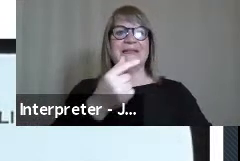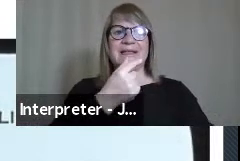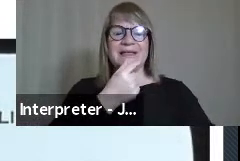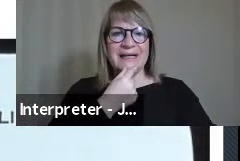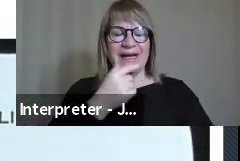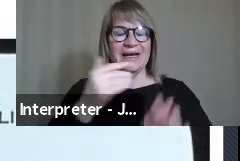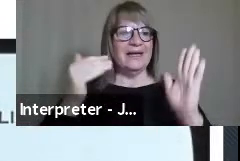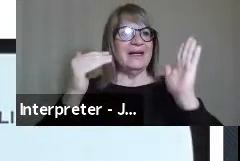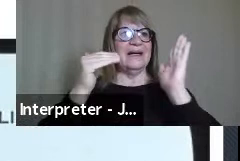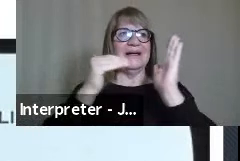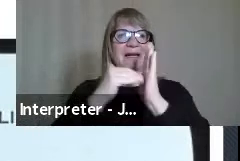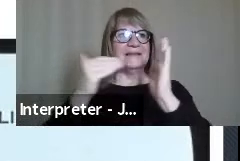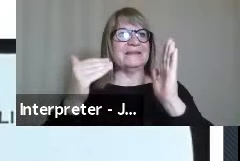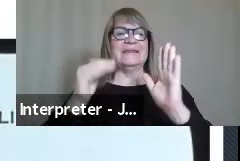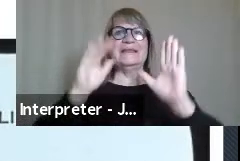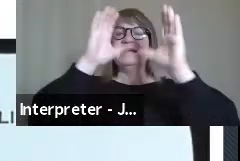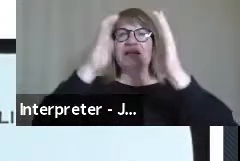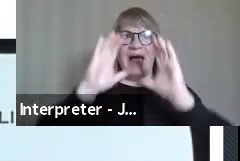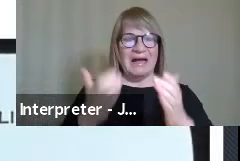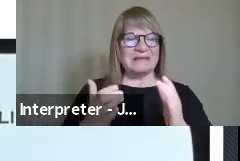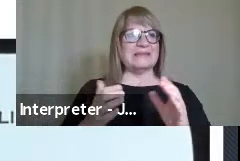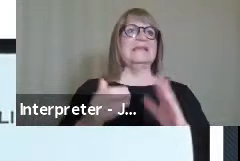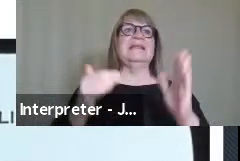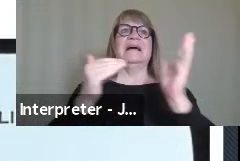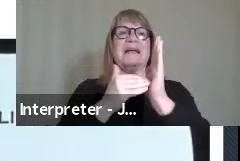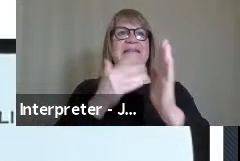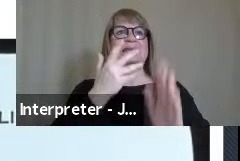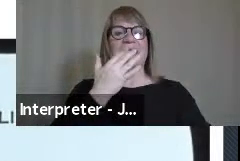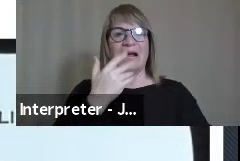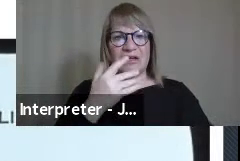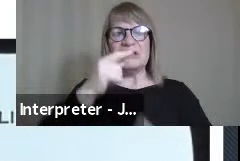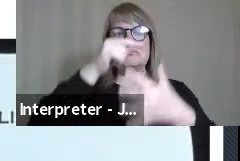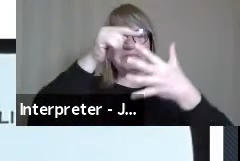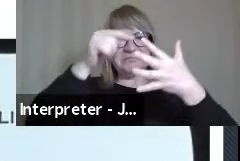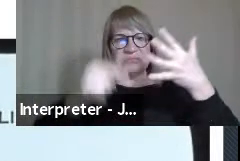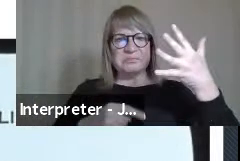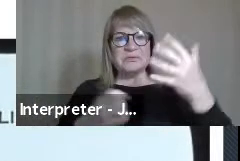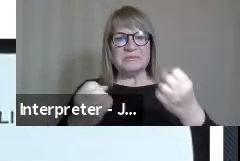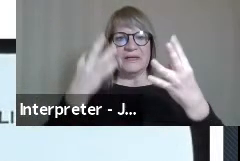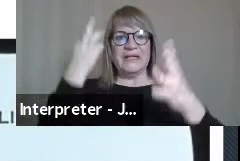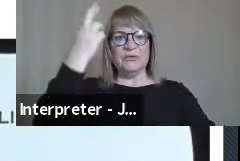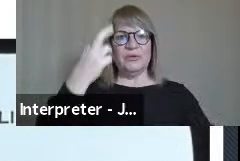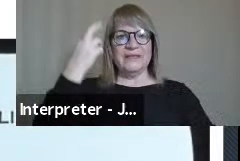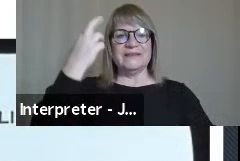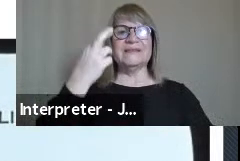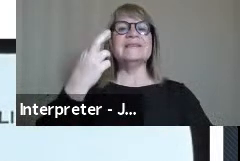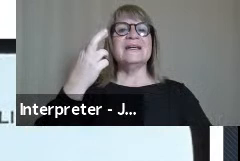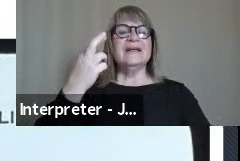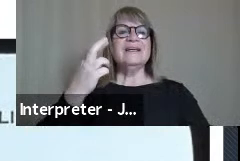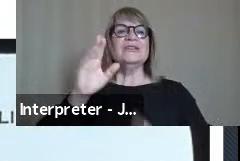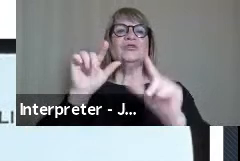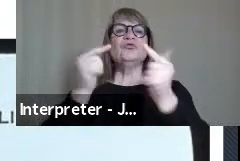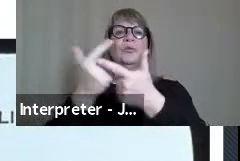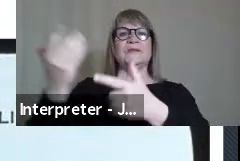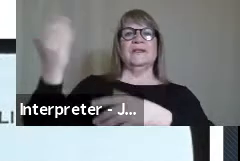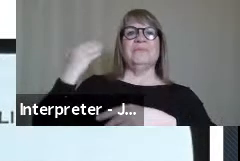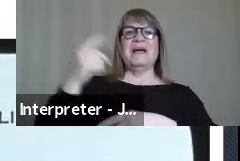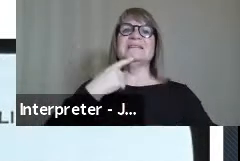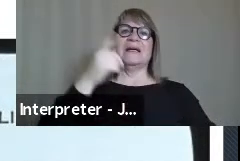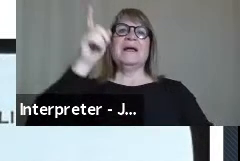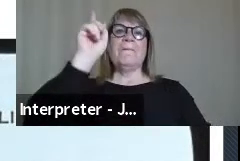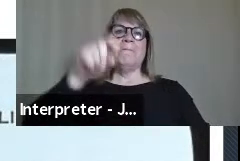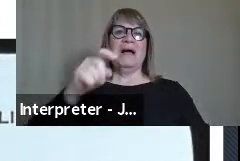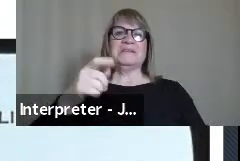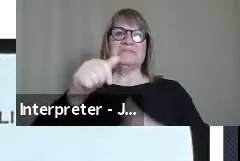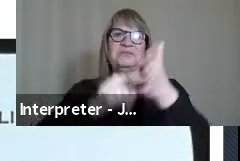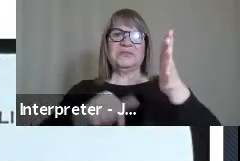stereotypes and and systems and so we also look at in addition to uh you know these labels